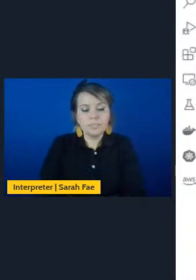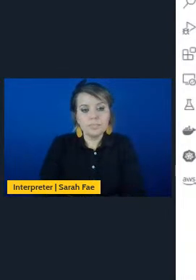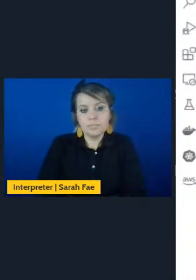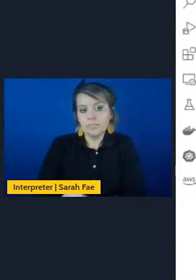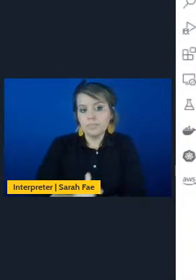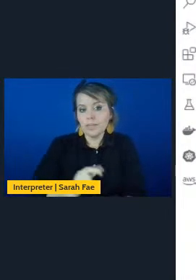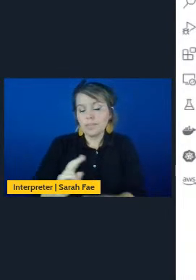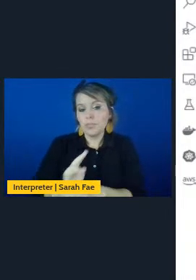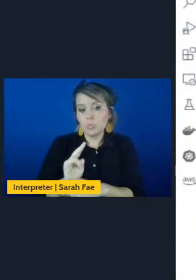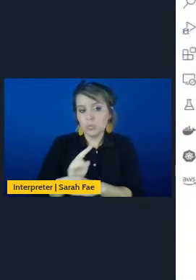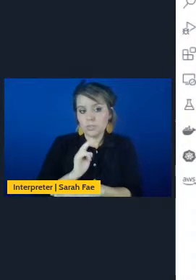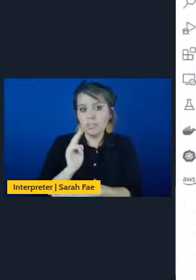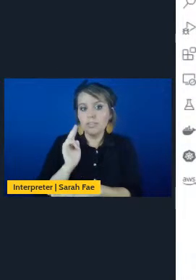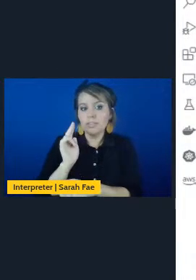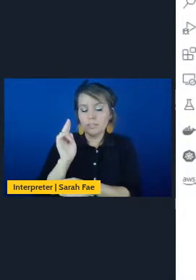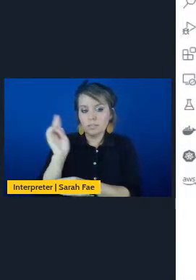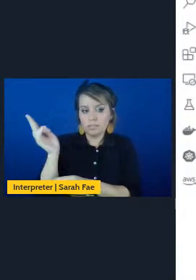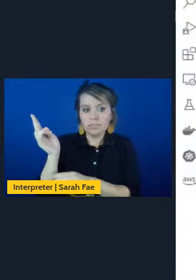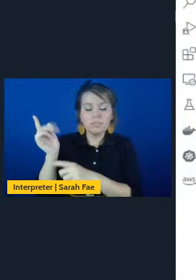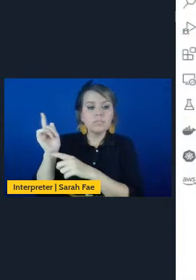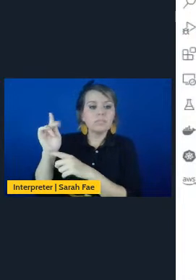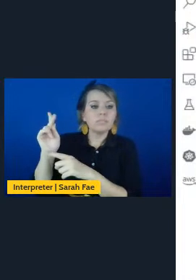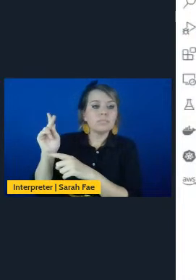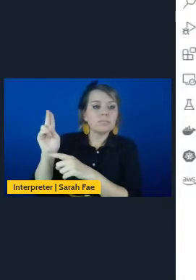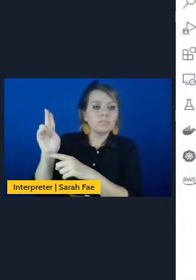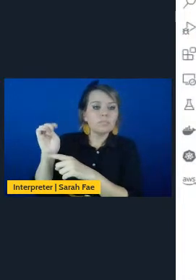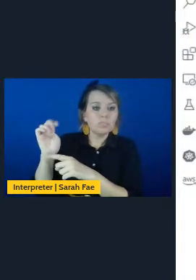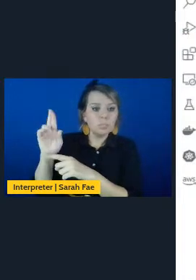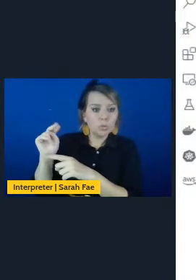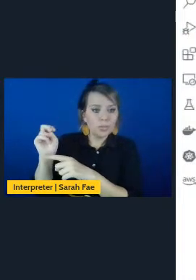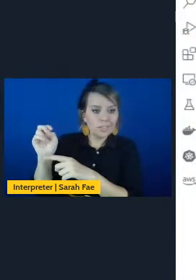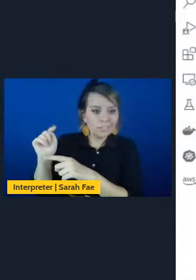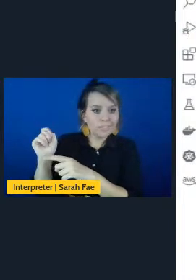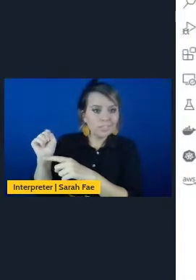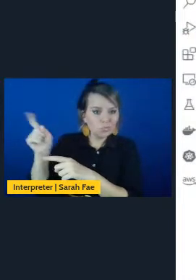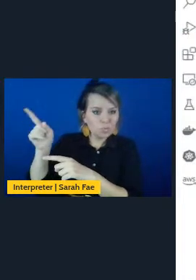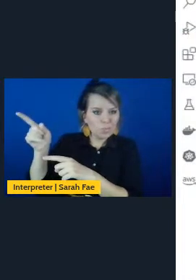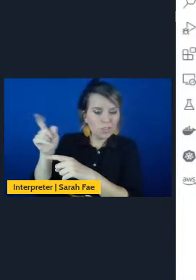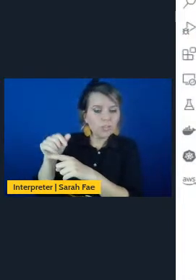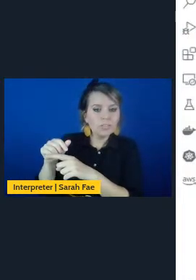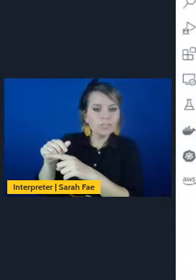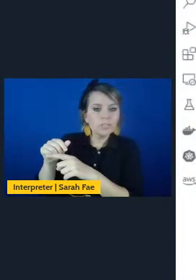a canonical Kubernetes Hello World application here. I have a